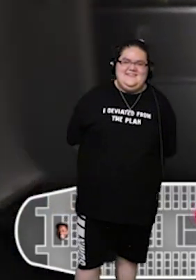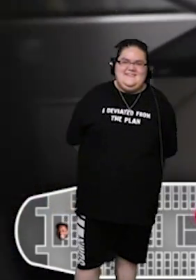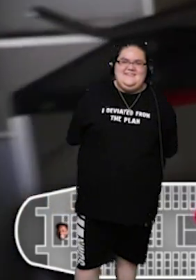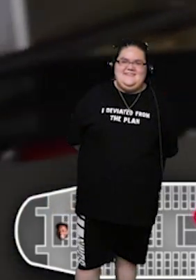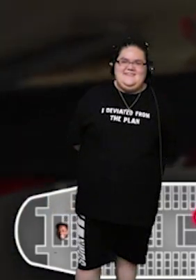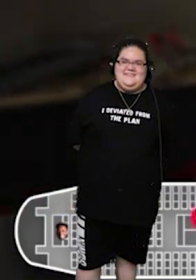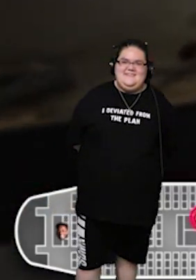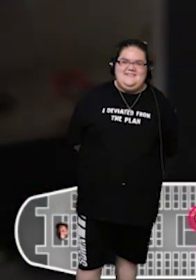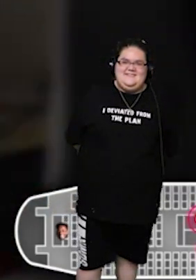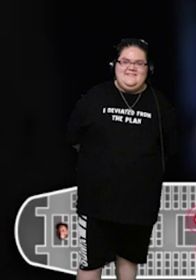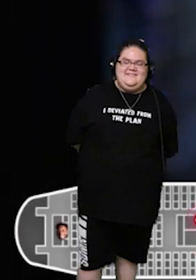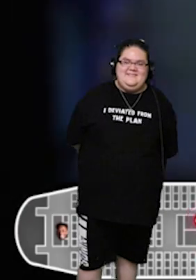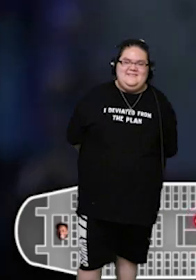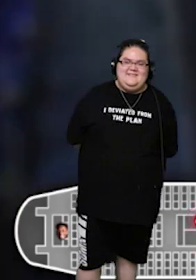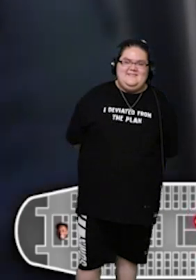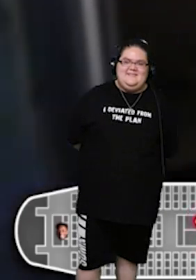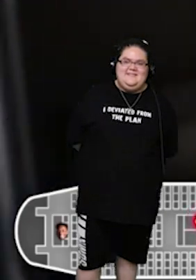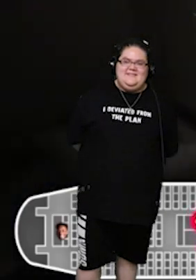Definitely someone in here. Right on this thing here.